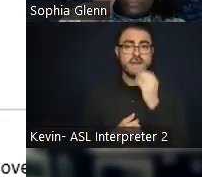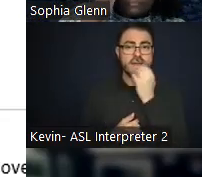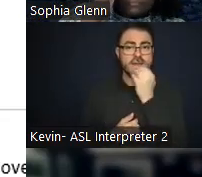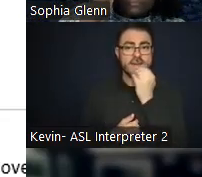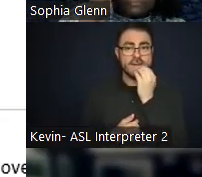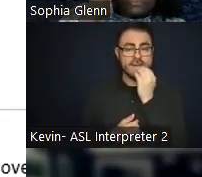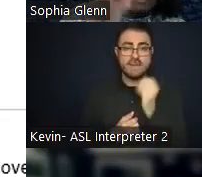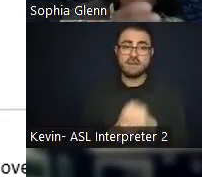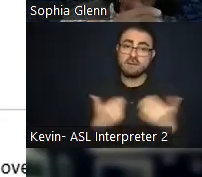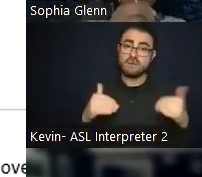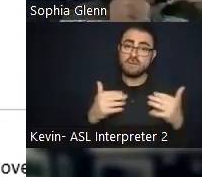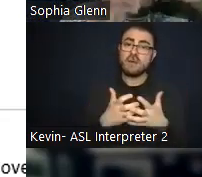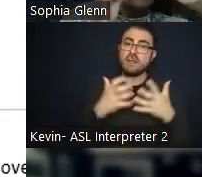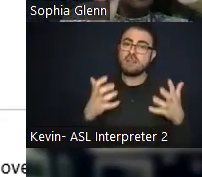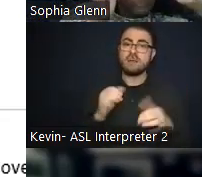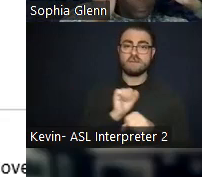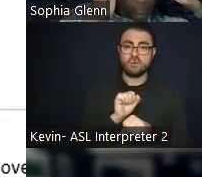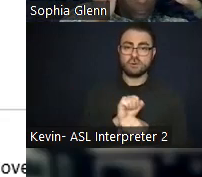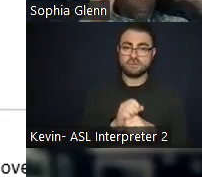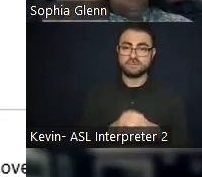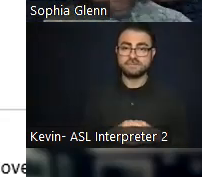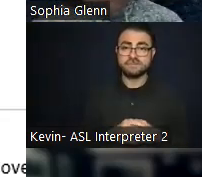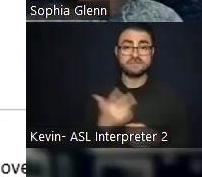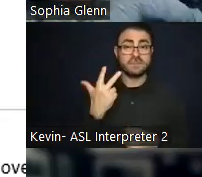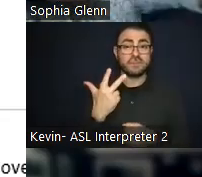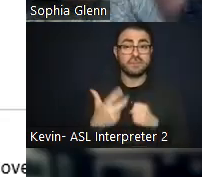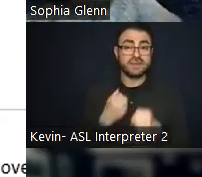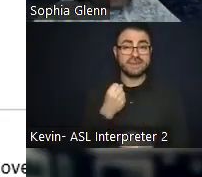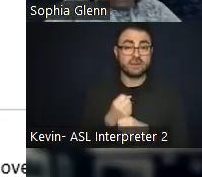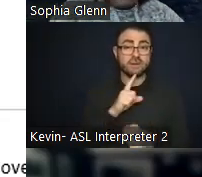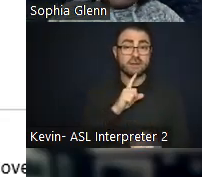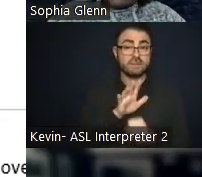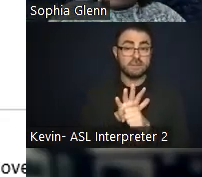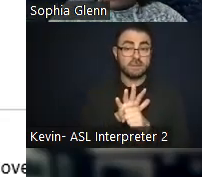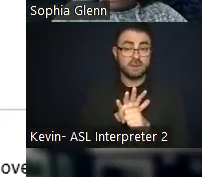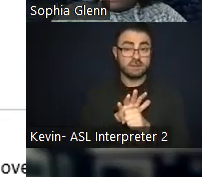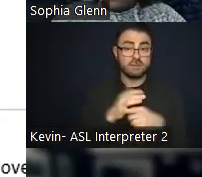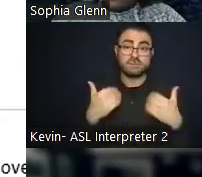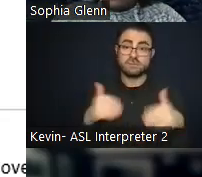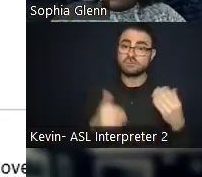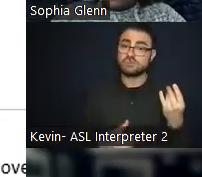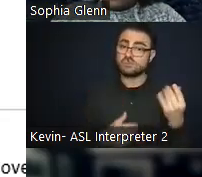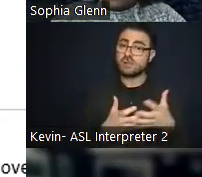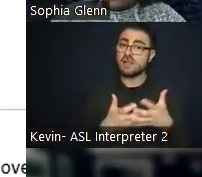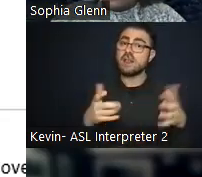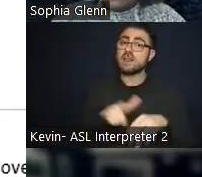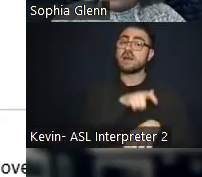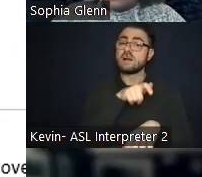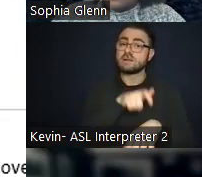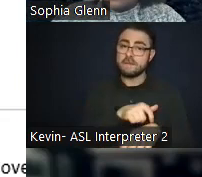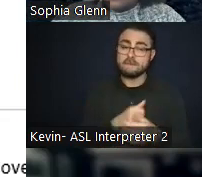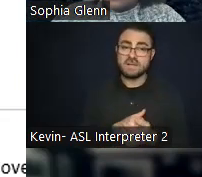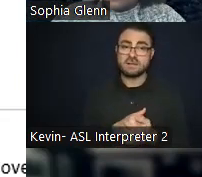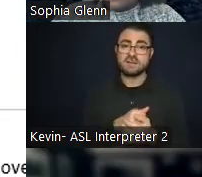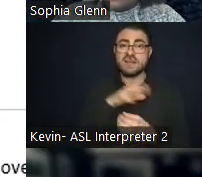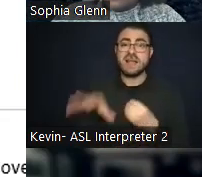It is a lot of work, and a three-year commitment is a chunk of change. On, you know, it's an extra year